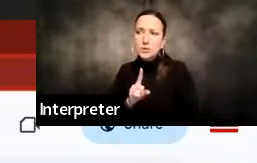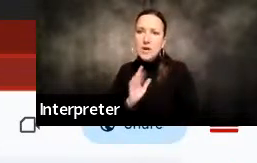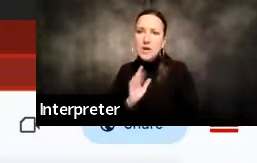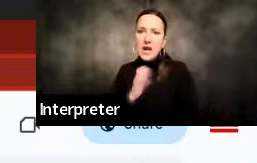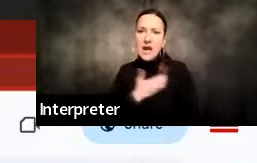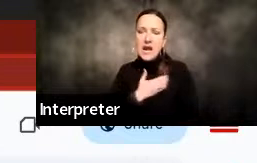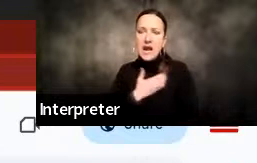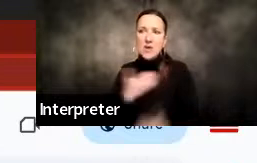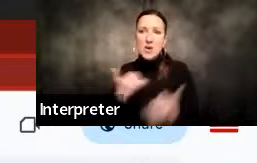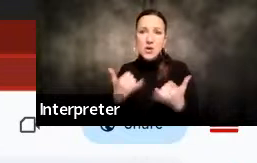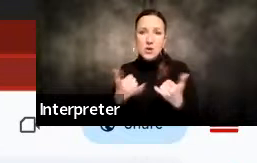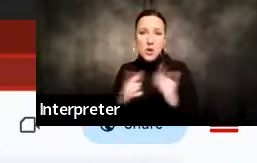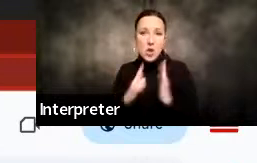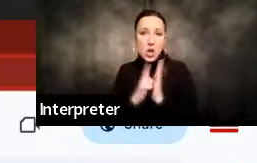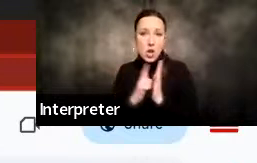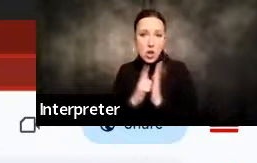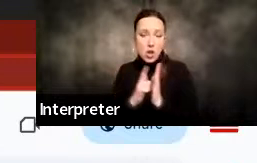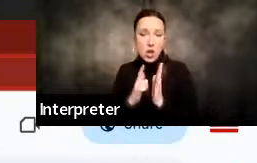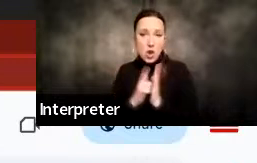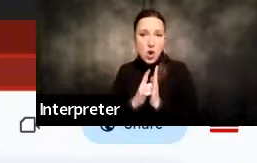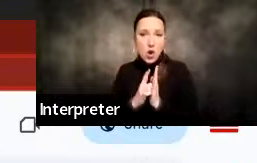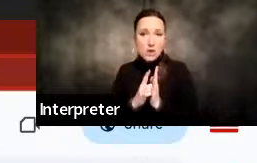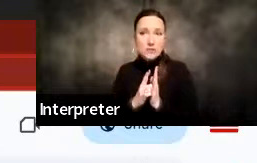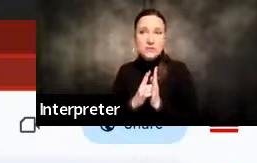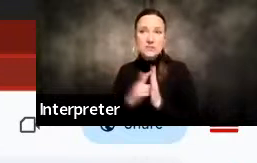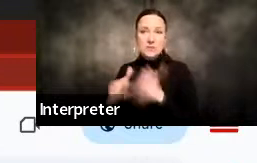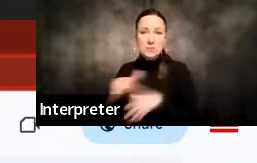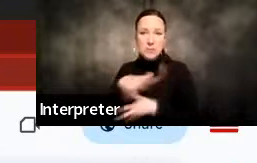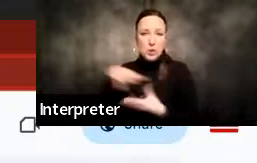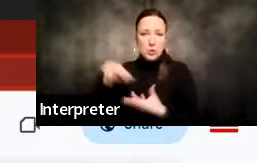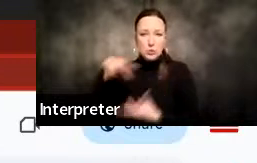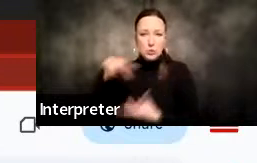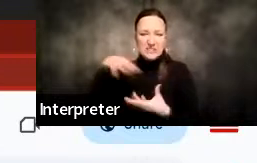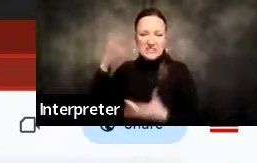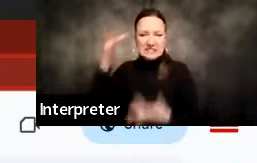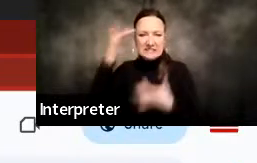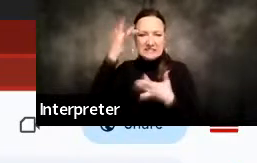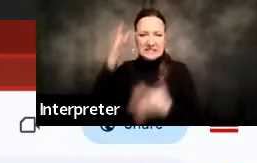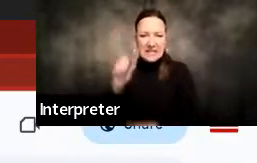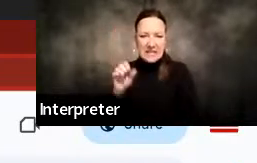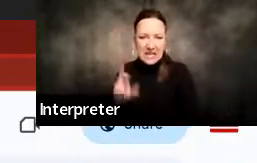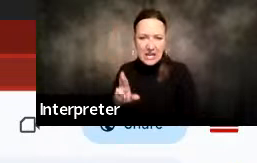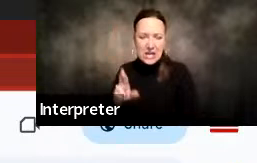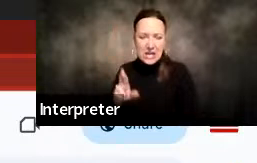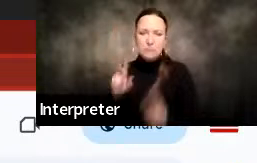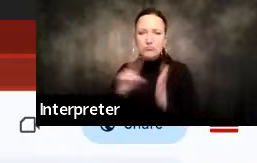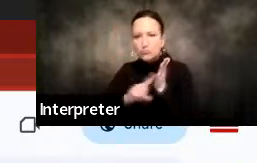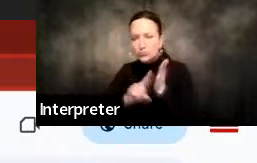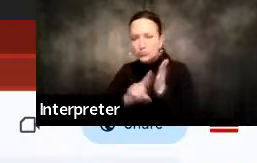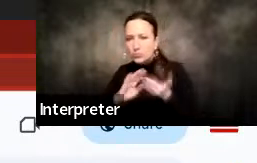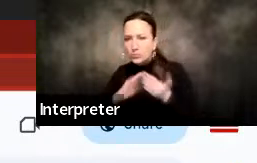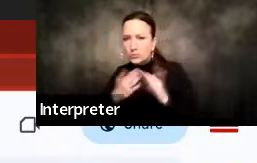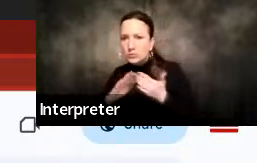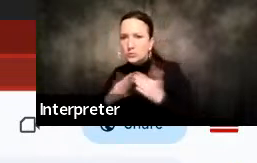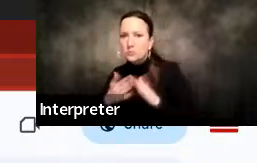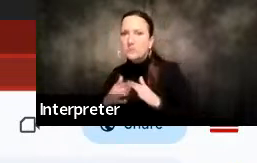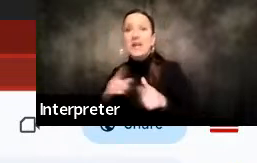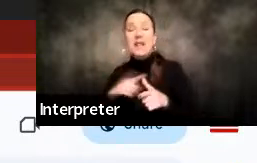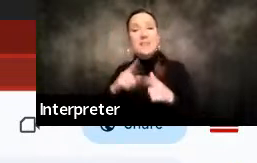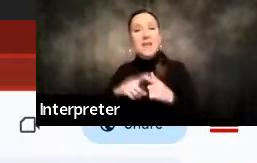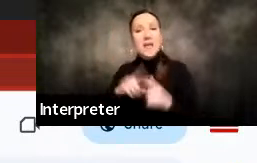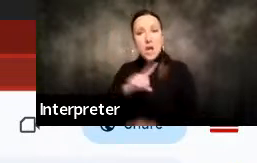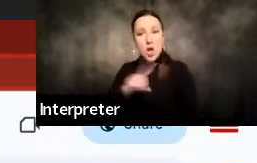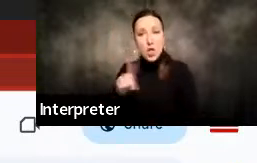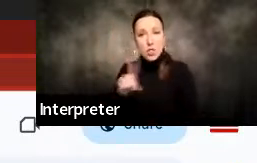laws around pollution to address the dust and the debris within those communities. Also looking into current zoning maps to